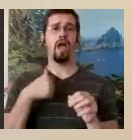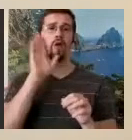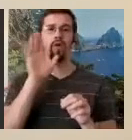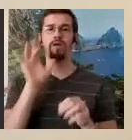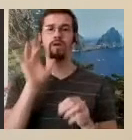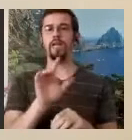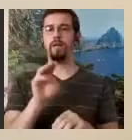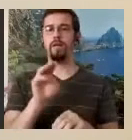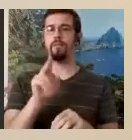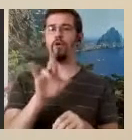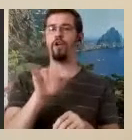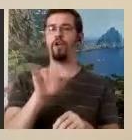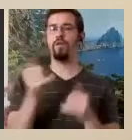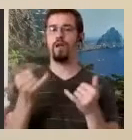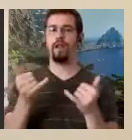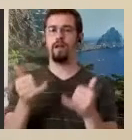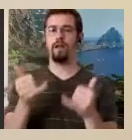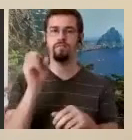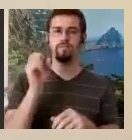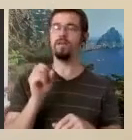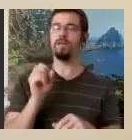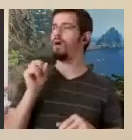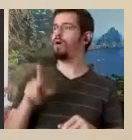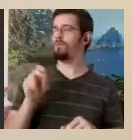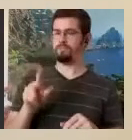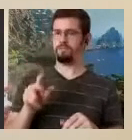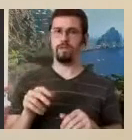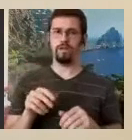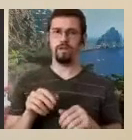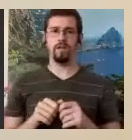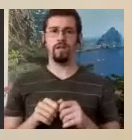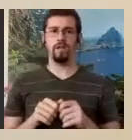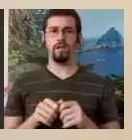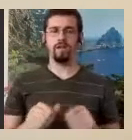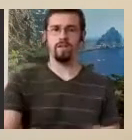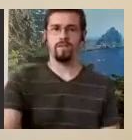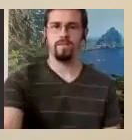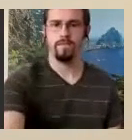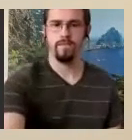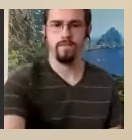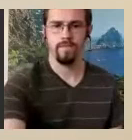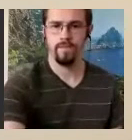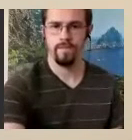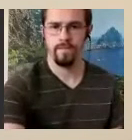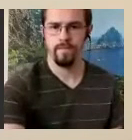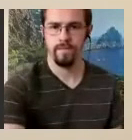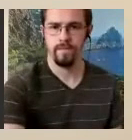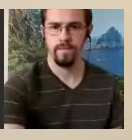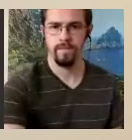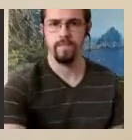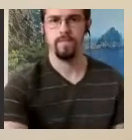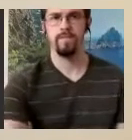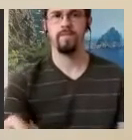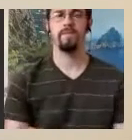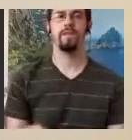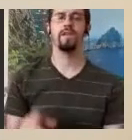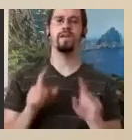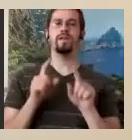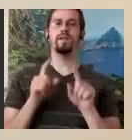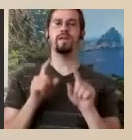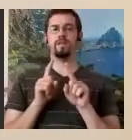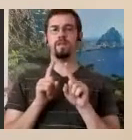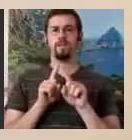Okay. You're back, Maria. The analysis of the work was actually looking for what was